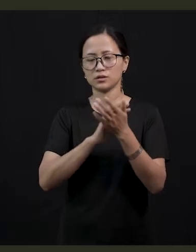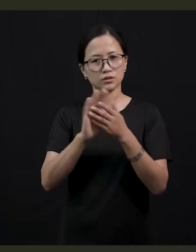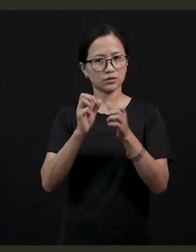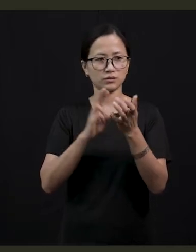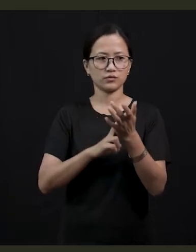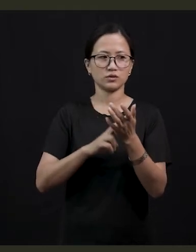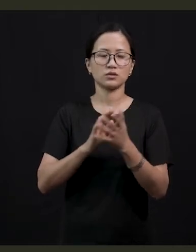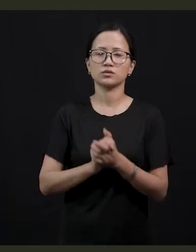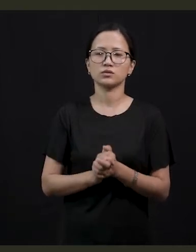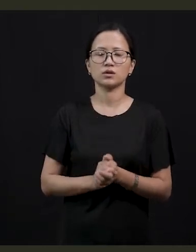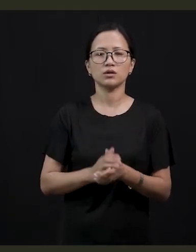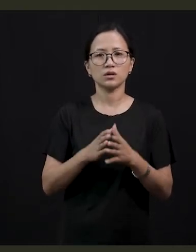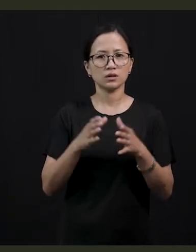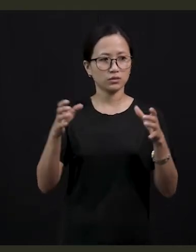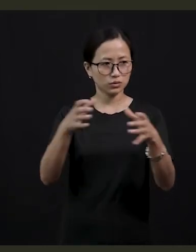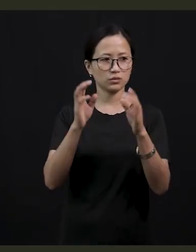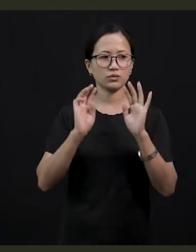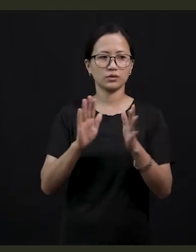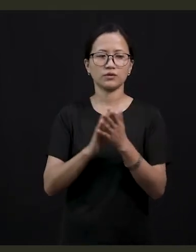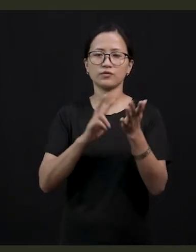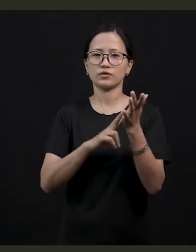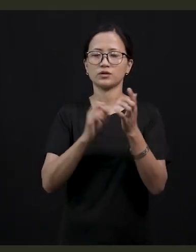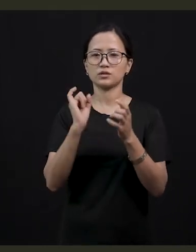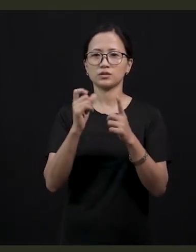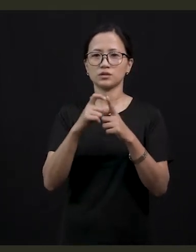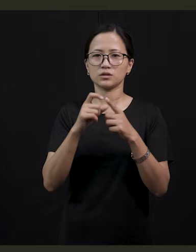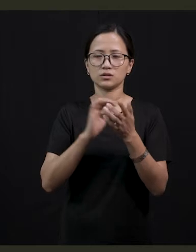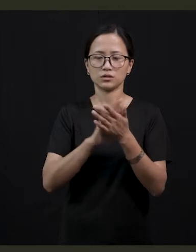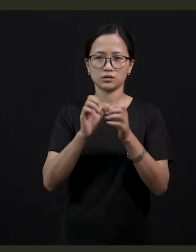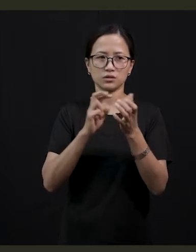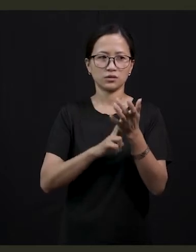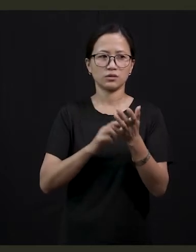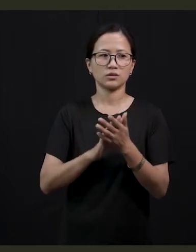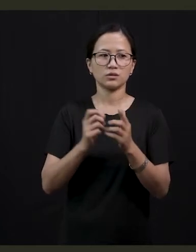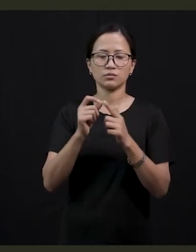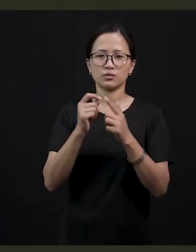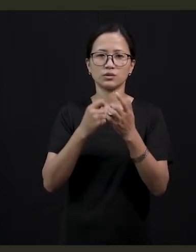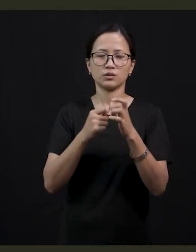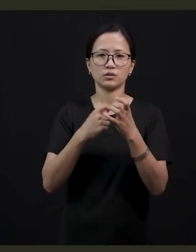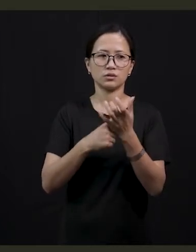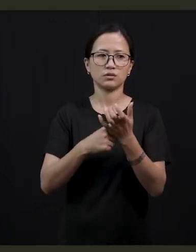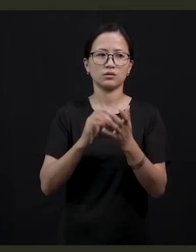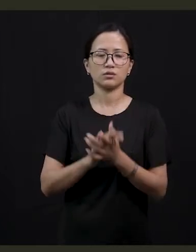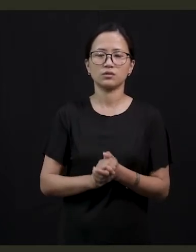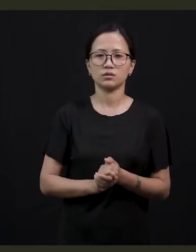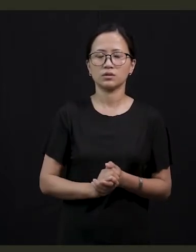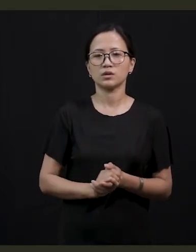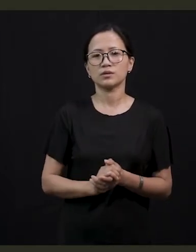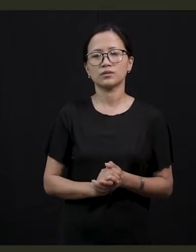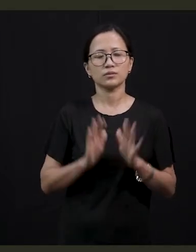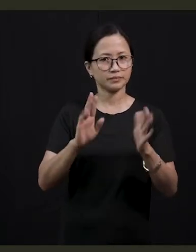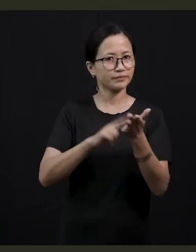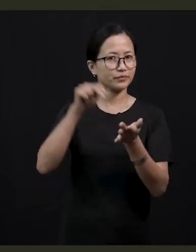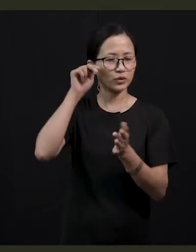is your council. So in Nagaland, we do not have two houses, so it's not a bicameral, it is